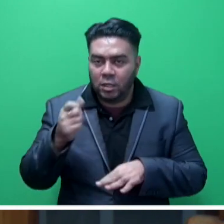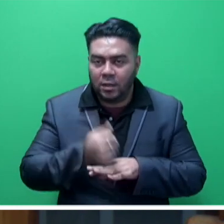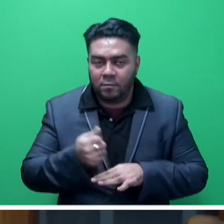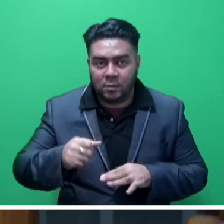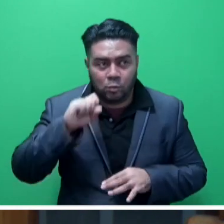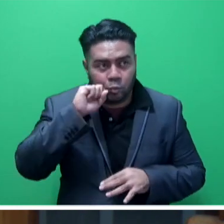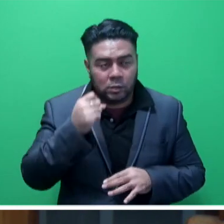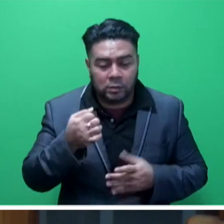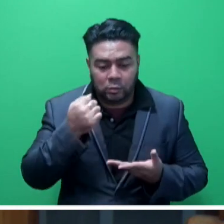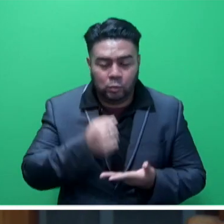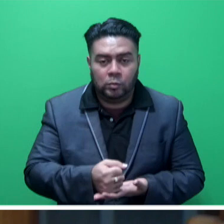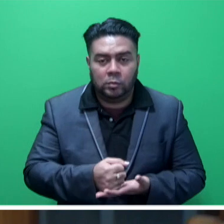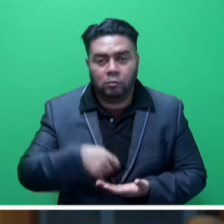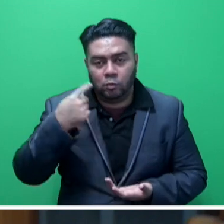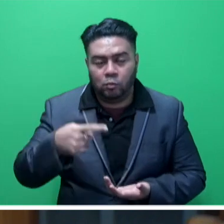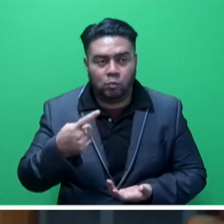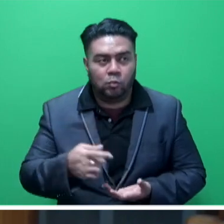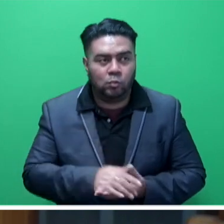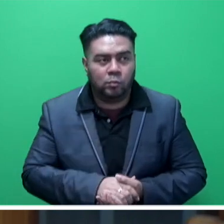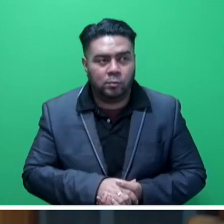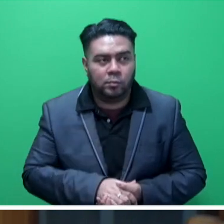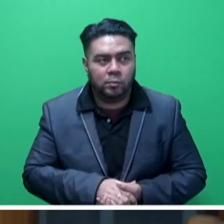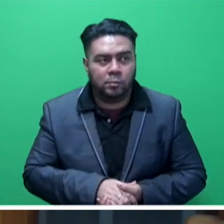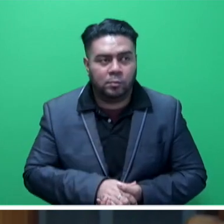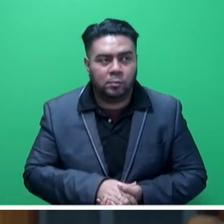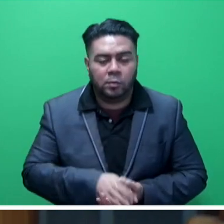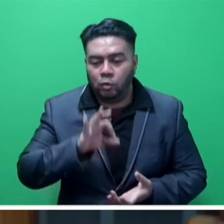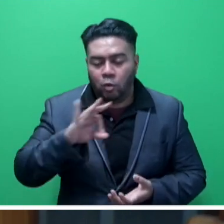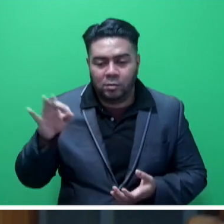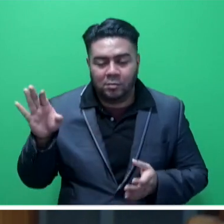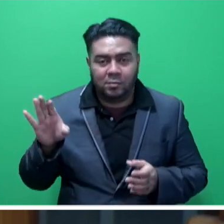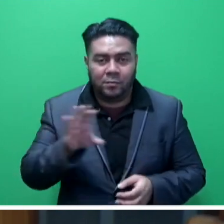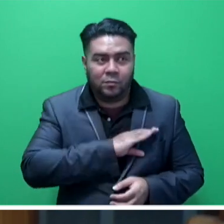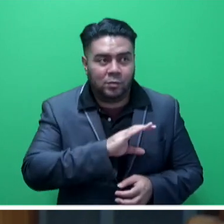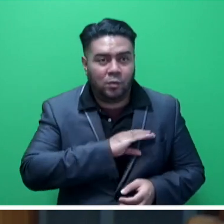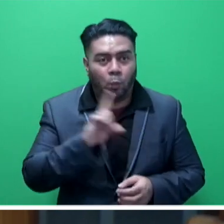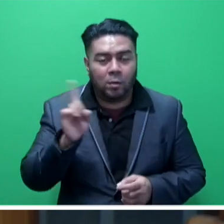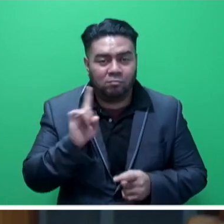we continue to monitor our government initiatives, unafraid of whatever challenges